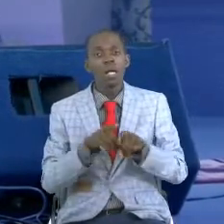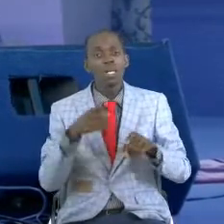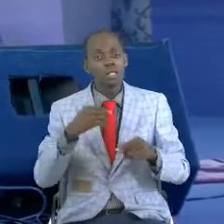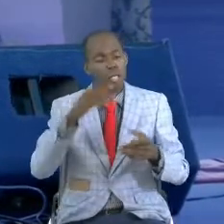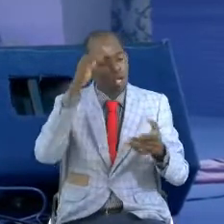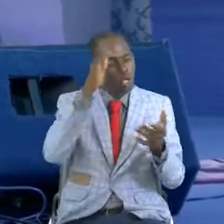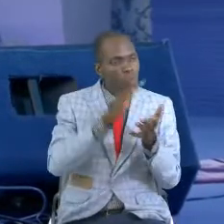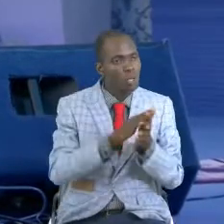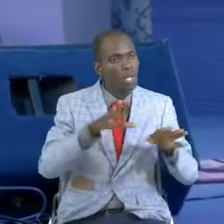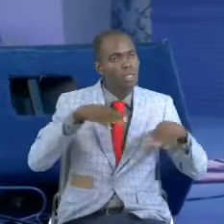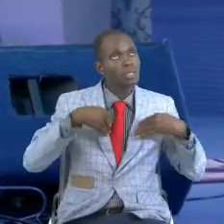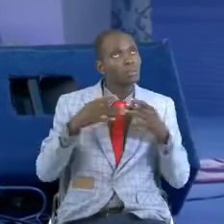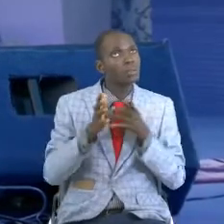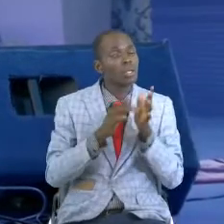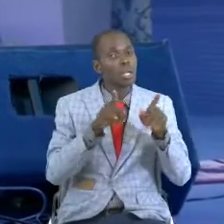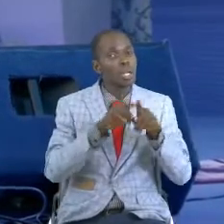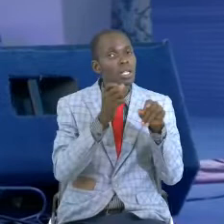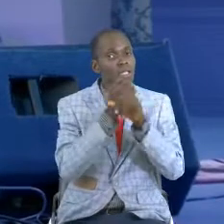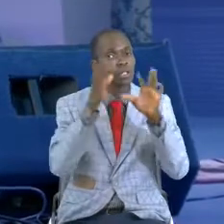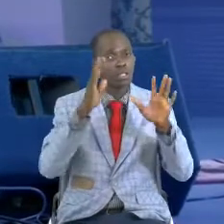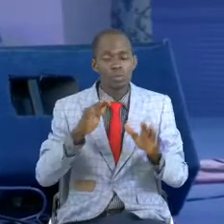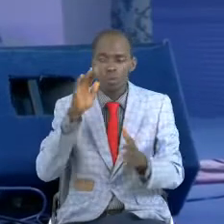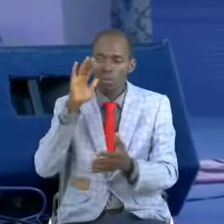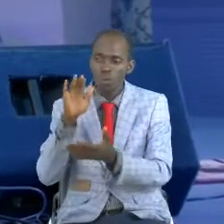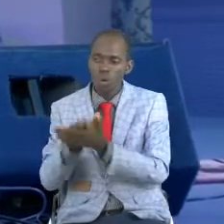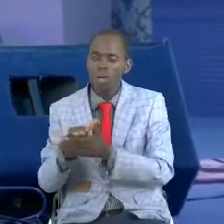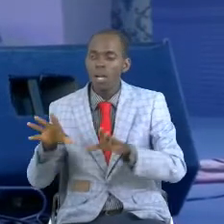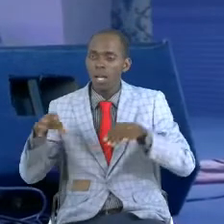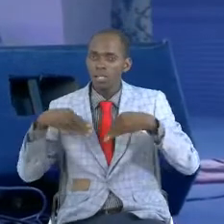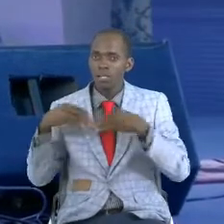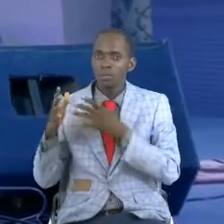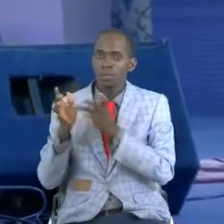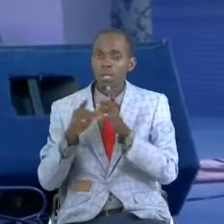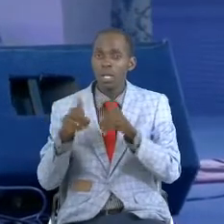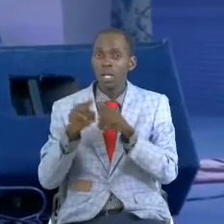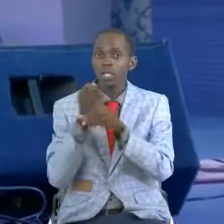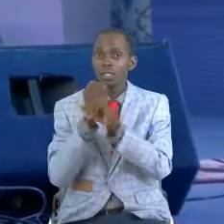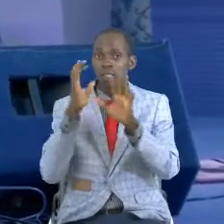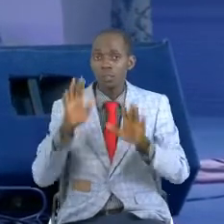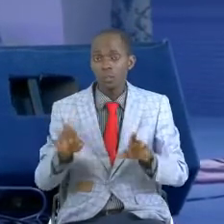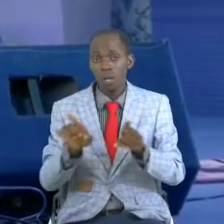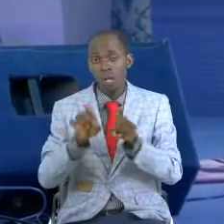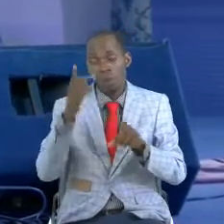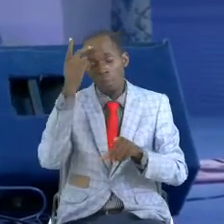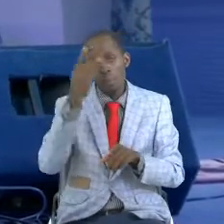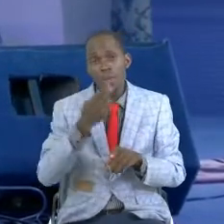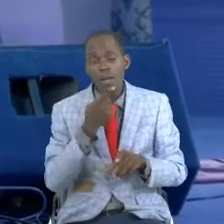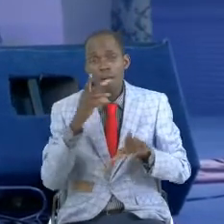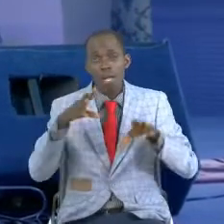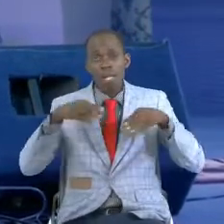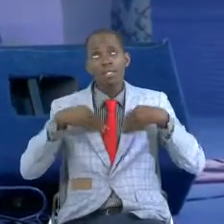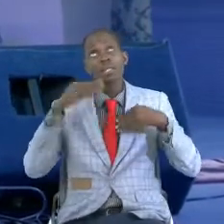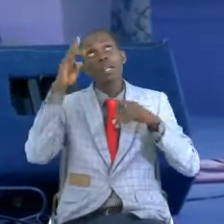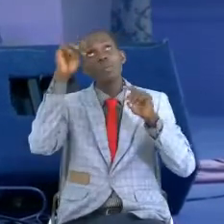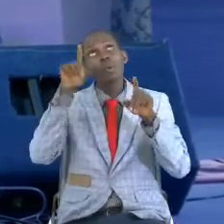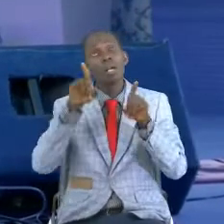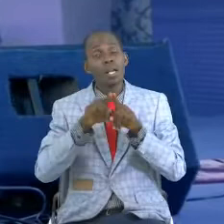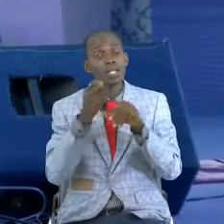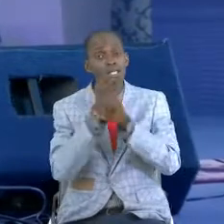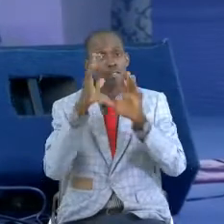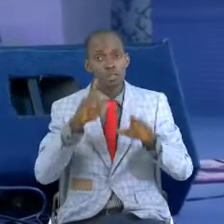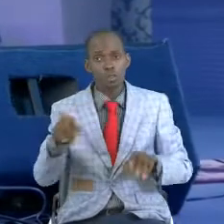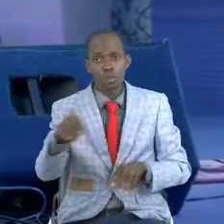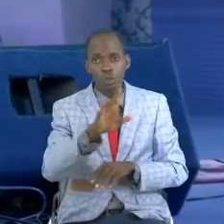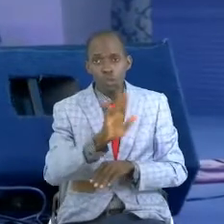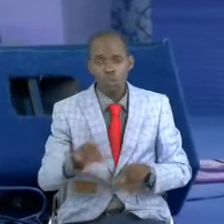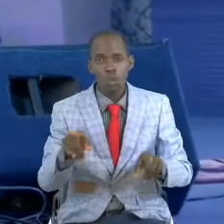him as Savior, the wife is taking him as Savior. As the parents are taking him as Savior, you children, you are taking him as